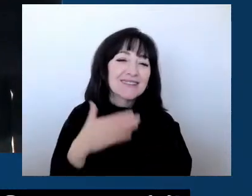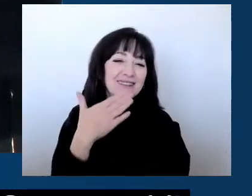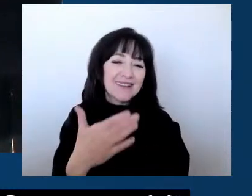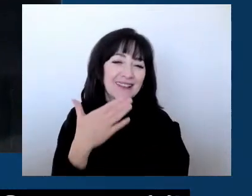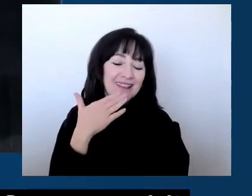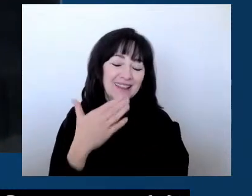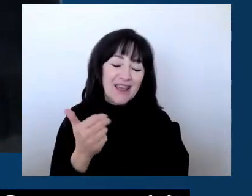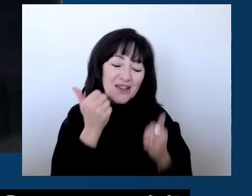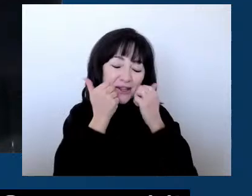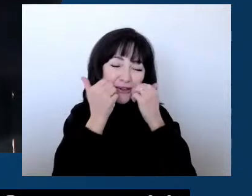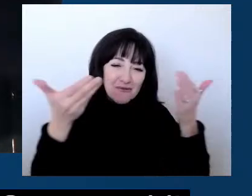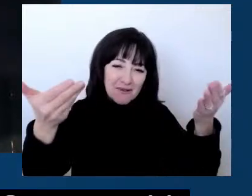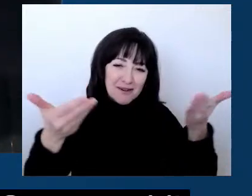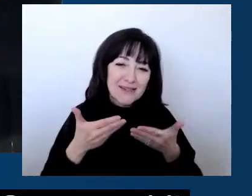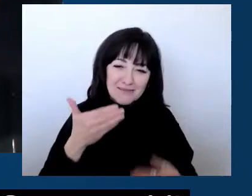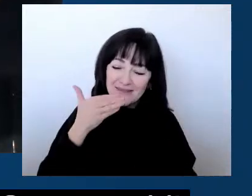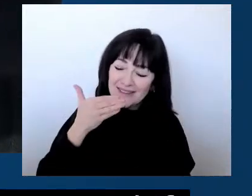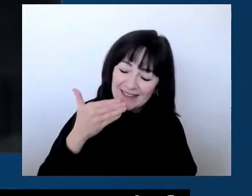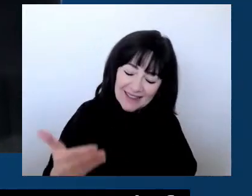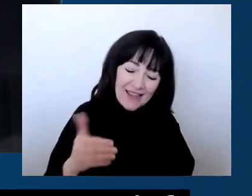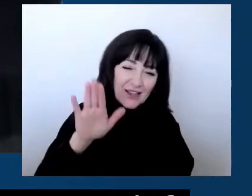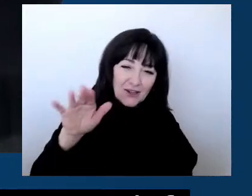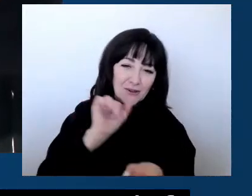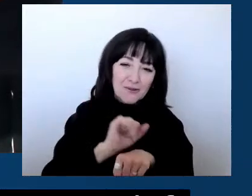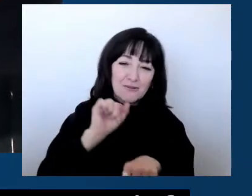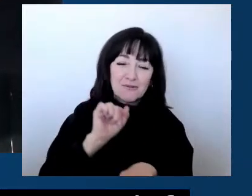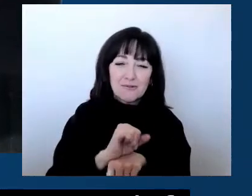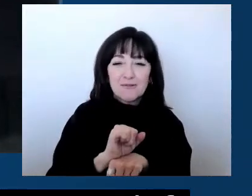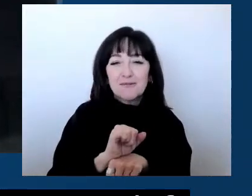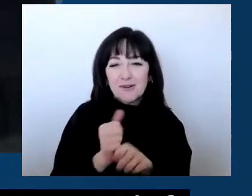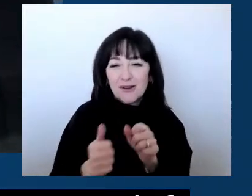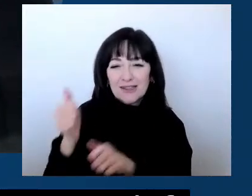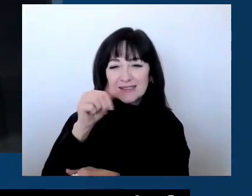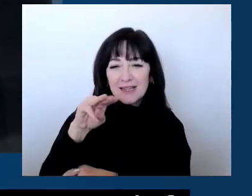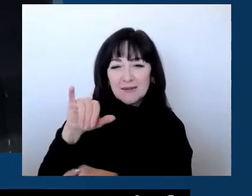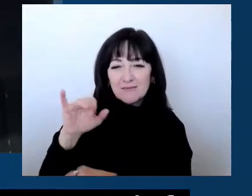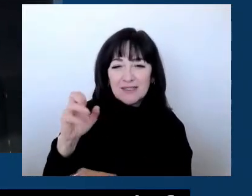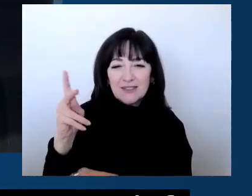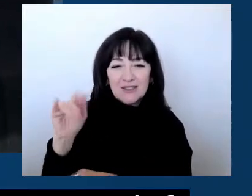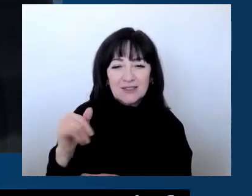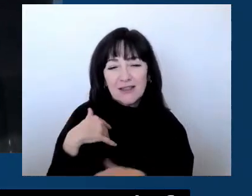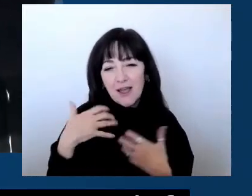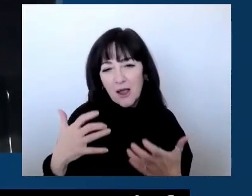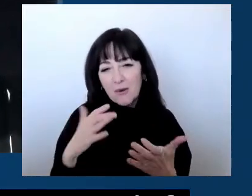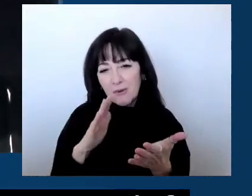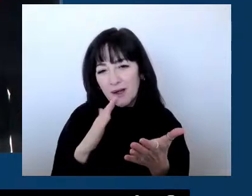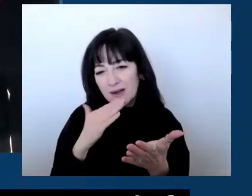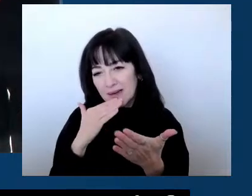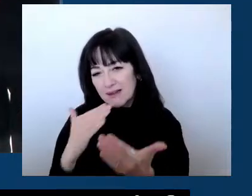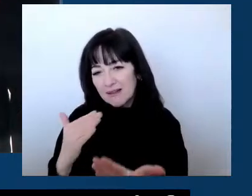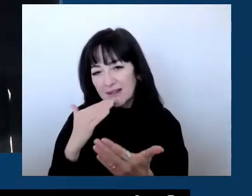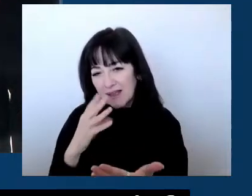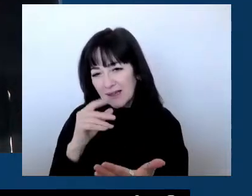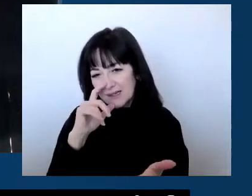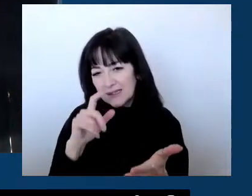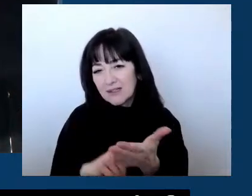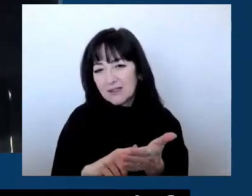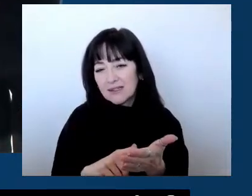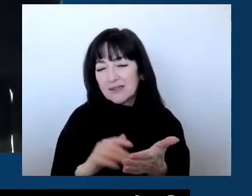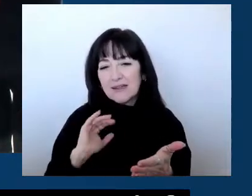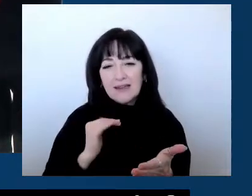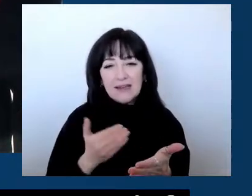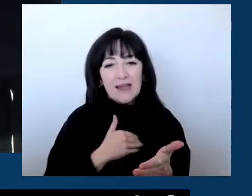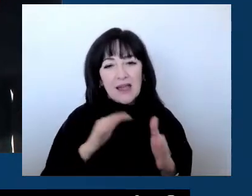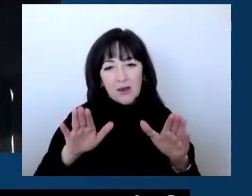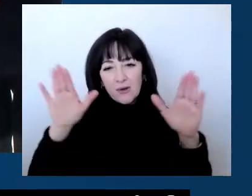Majeski, for the fantastic work you and your team are doing. I want to again thank and acknowledge our extraordinary, superb